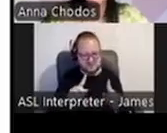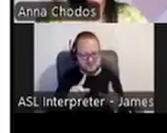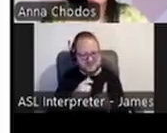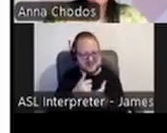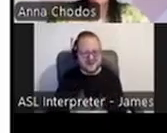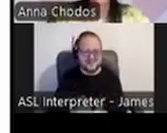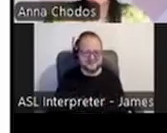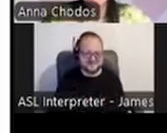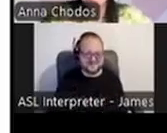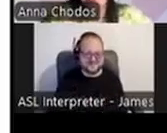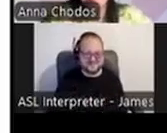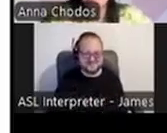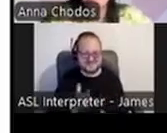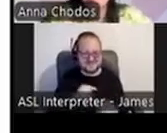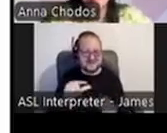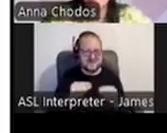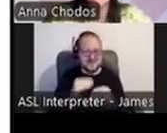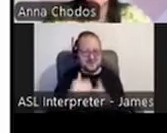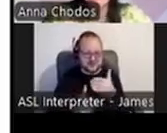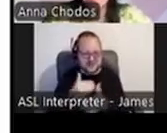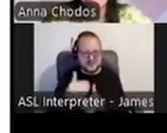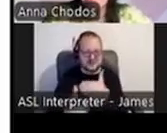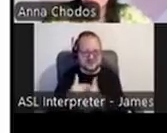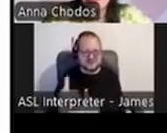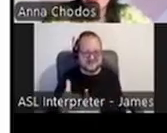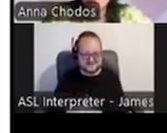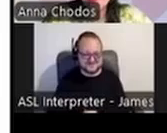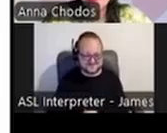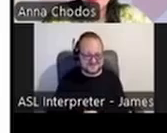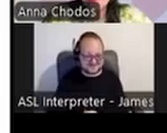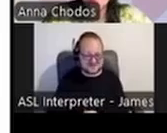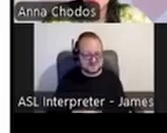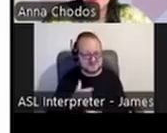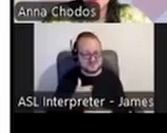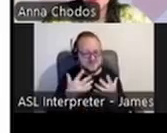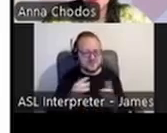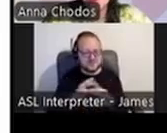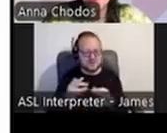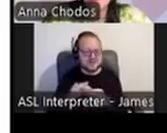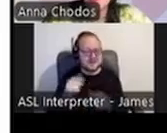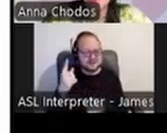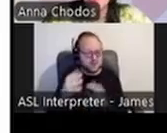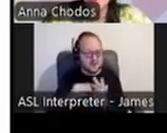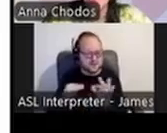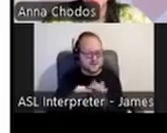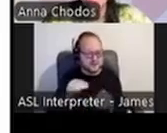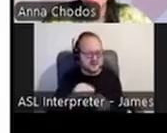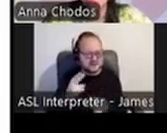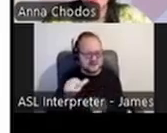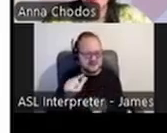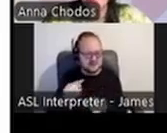traction sometimes. And I do want to say, somebody just mentioned in the chat, and there's just so many great comments. I wish I could get to them all, but